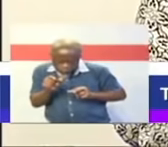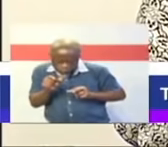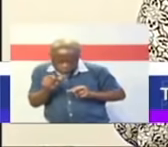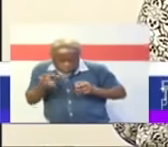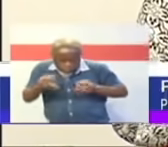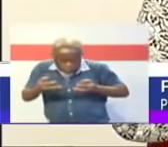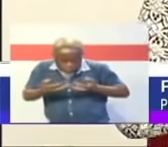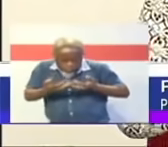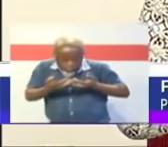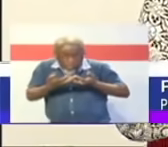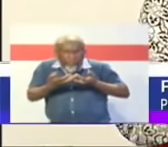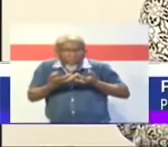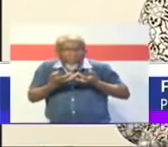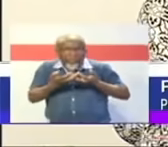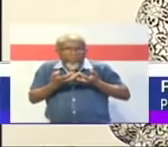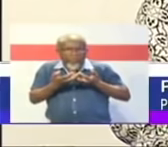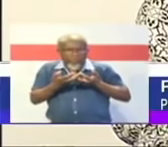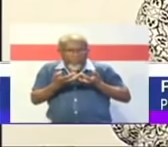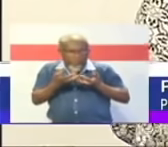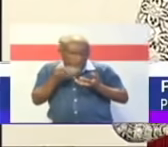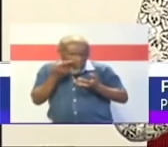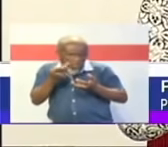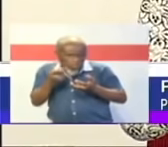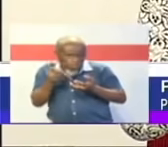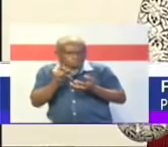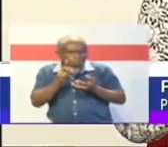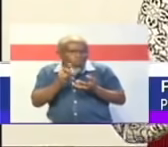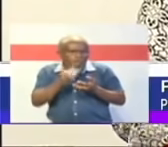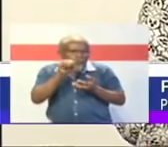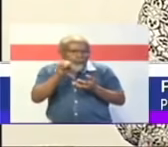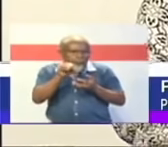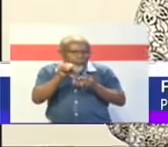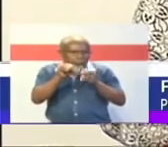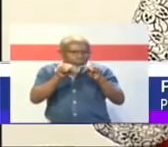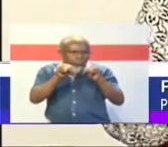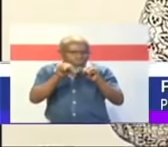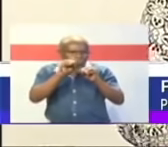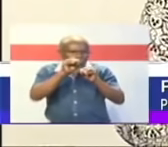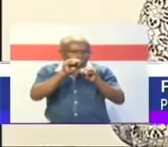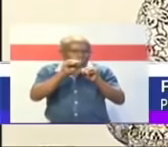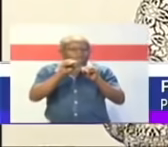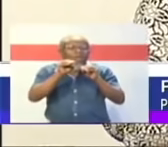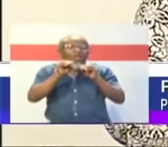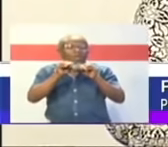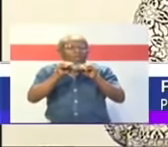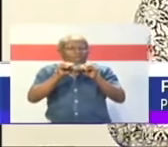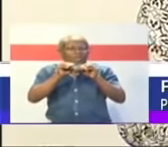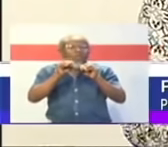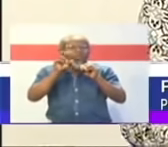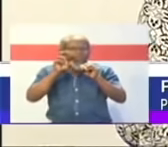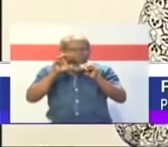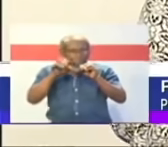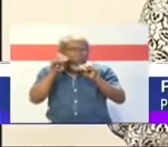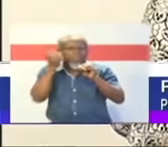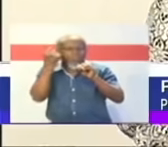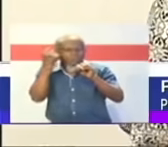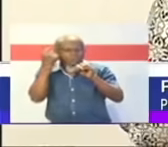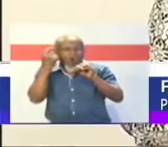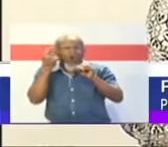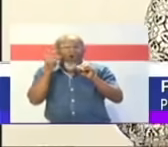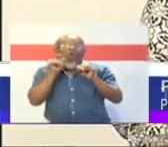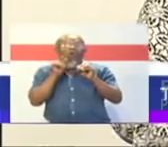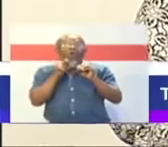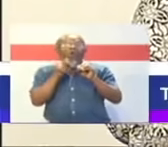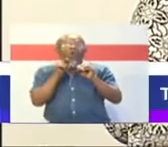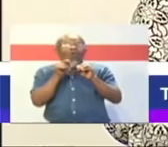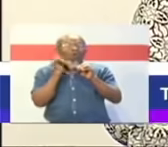genetic information from a sample and work out their positions in the virus's genome, you can work out what lineage you are looking